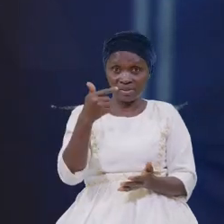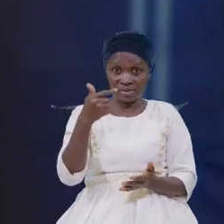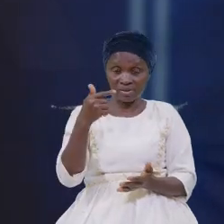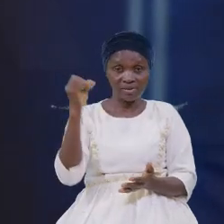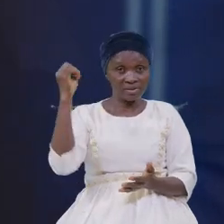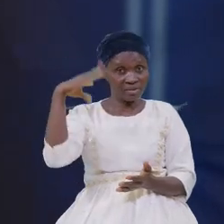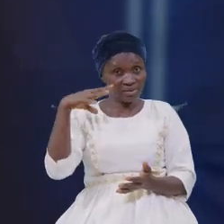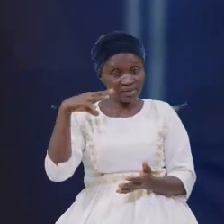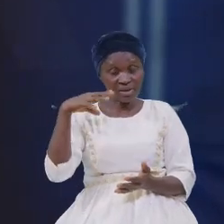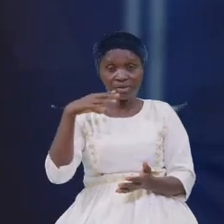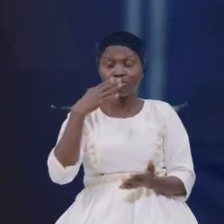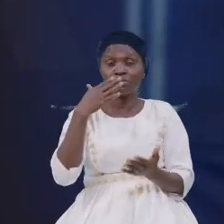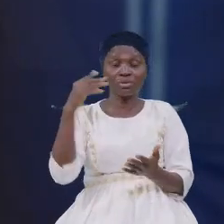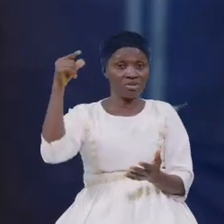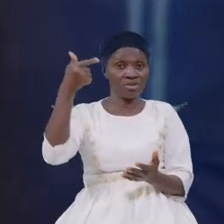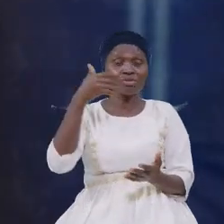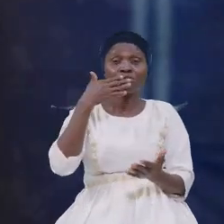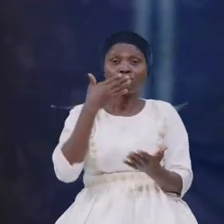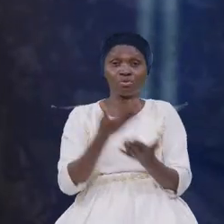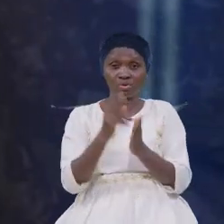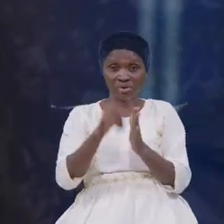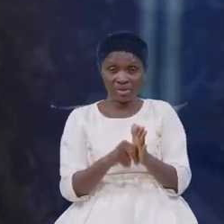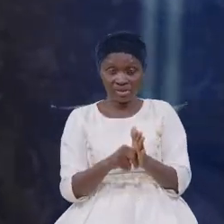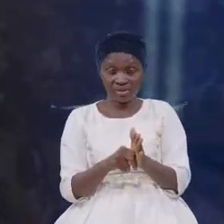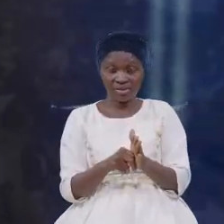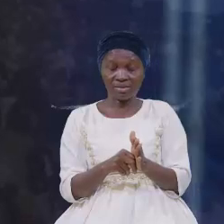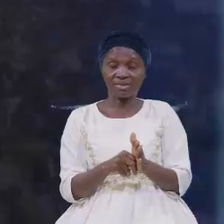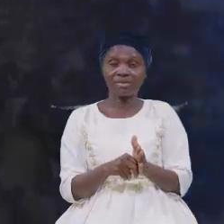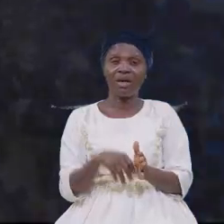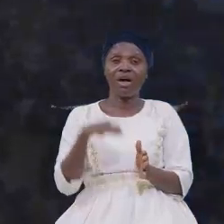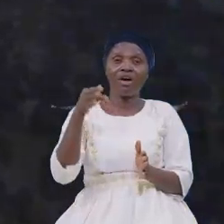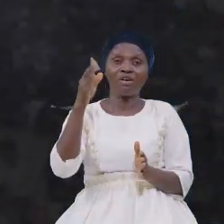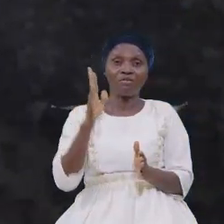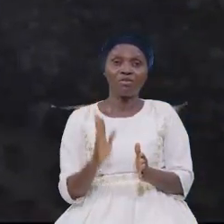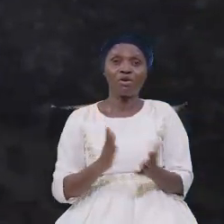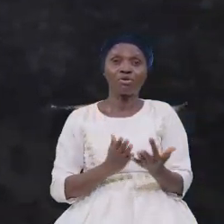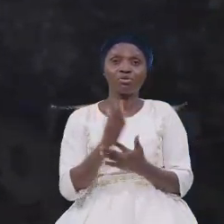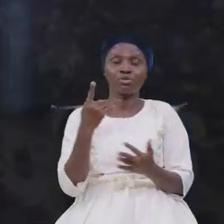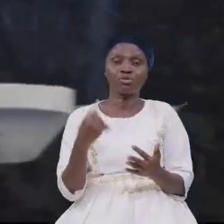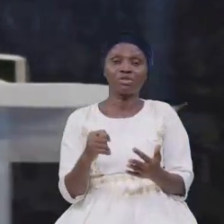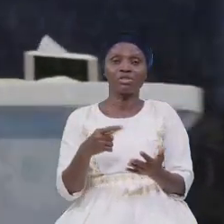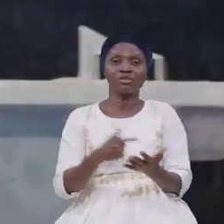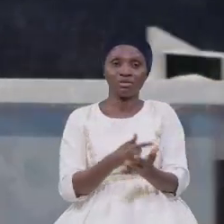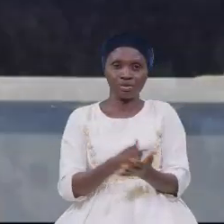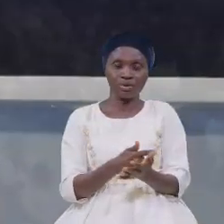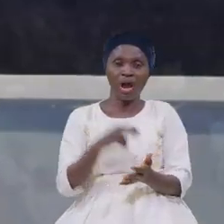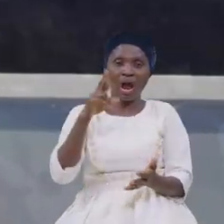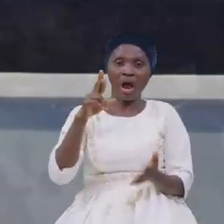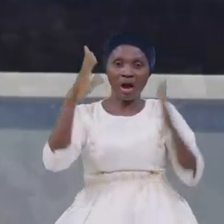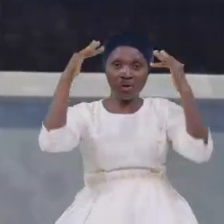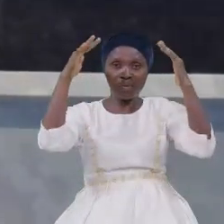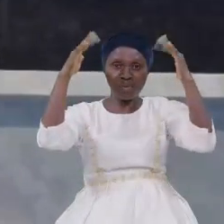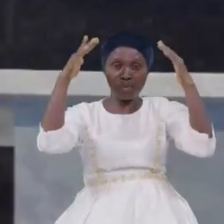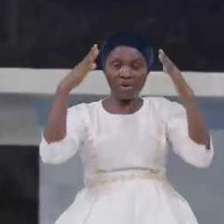of God through the gospel. R, the rain of